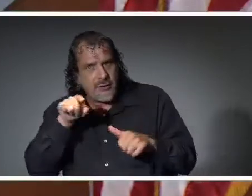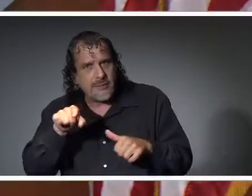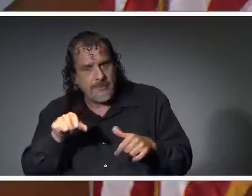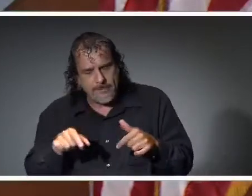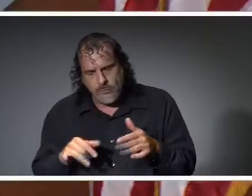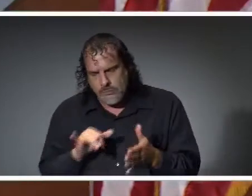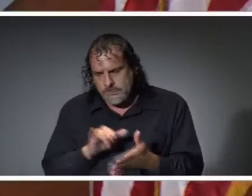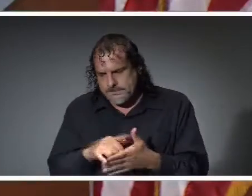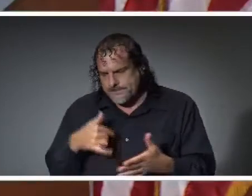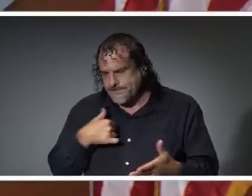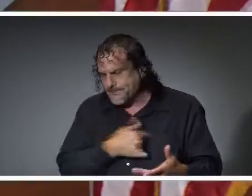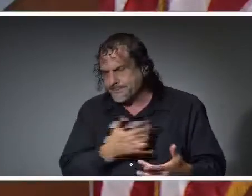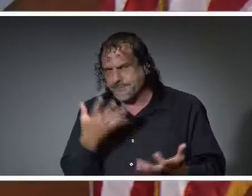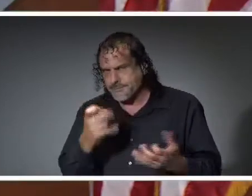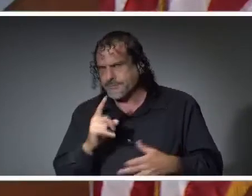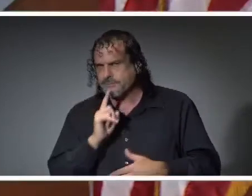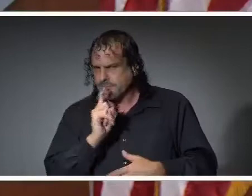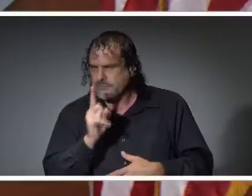certainly want to